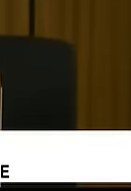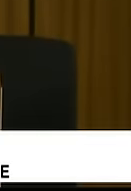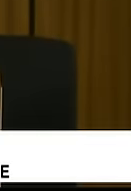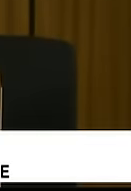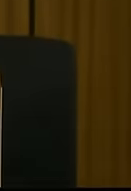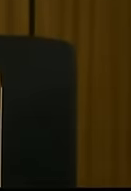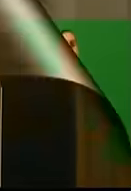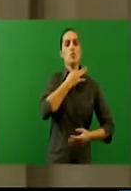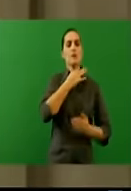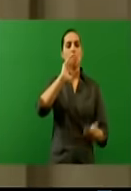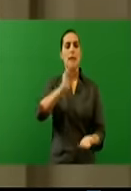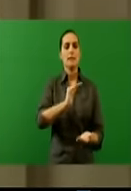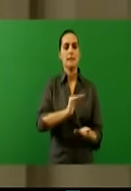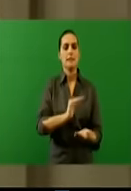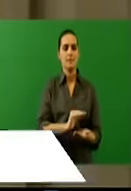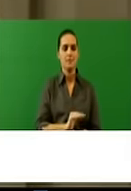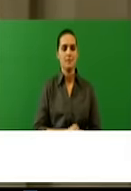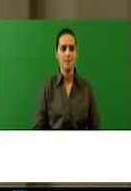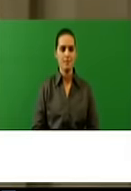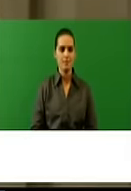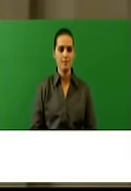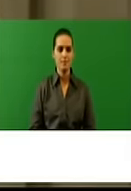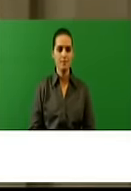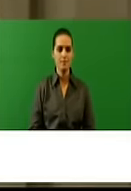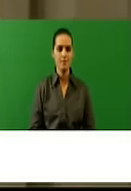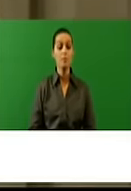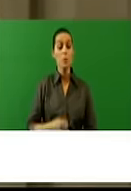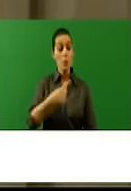Well, the Reserve Bank has